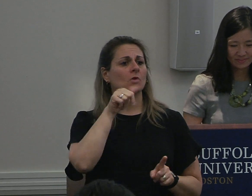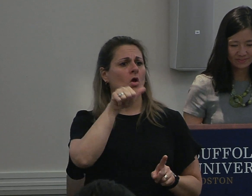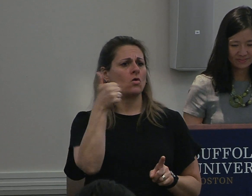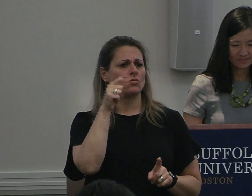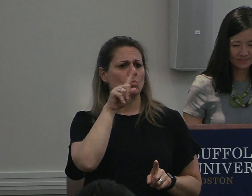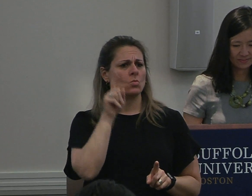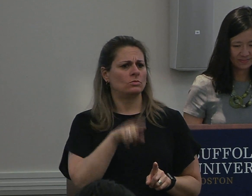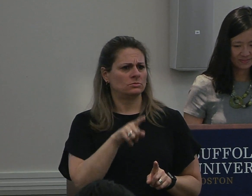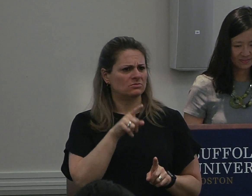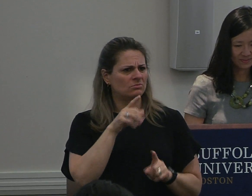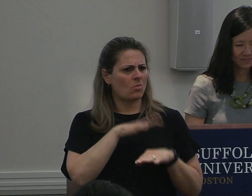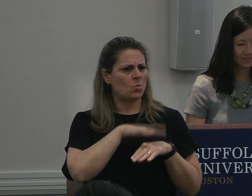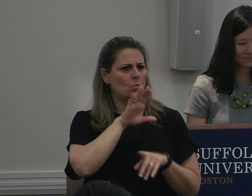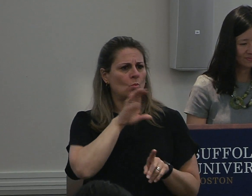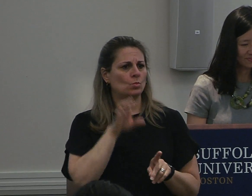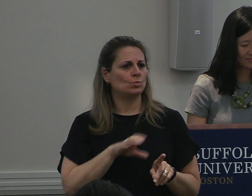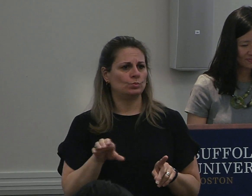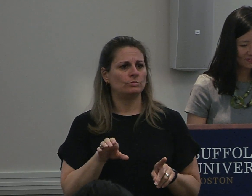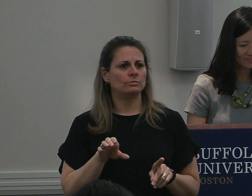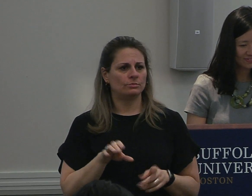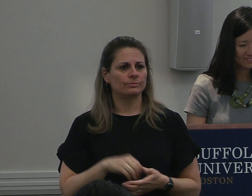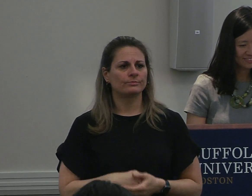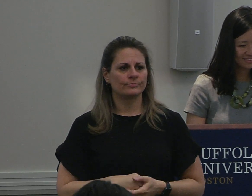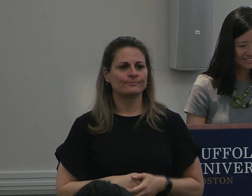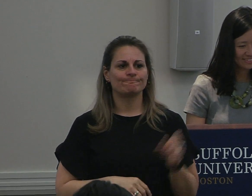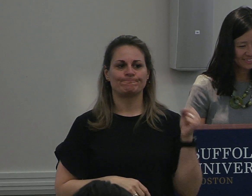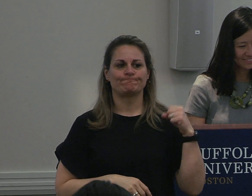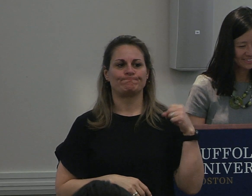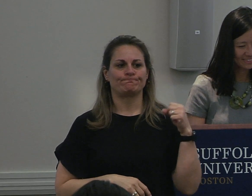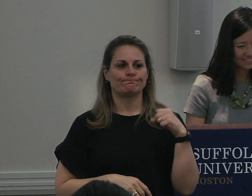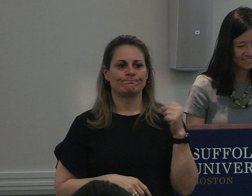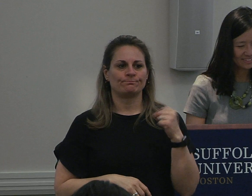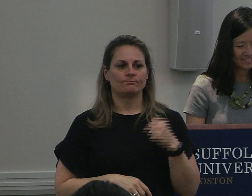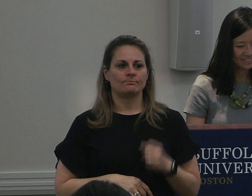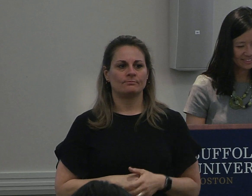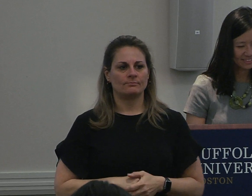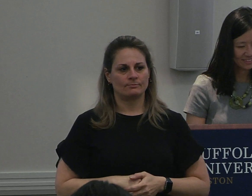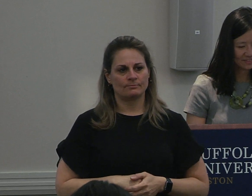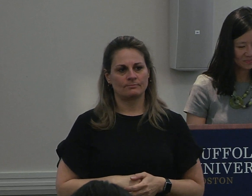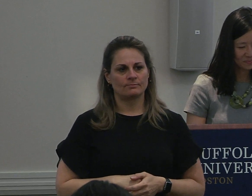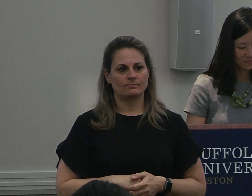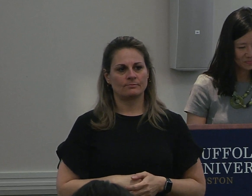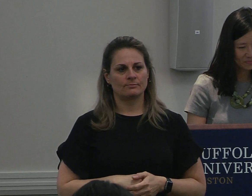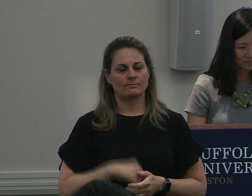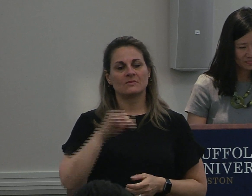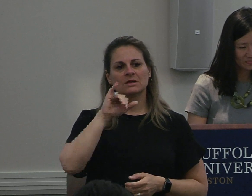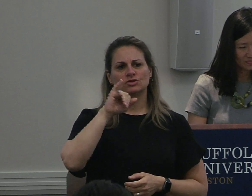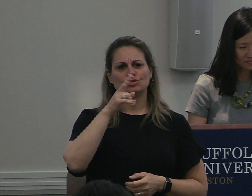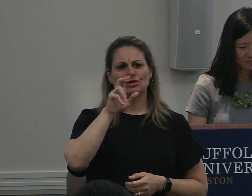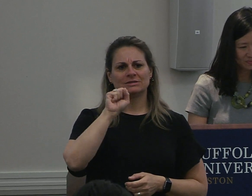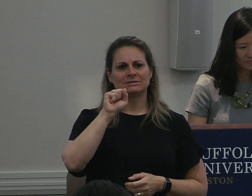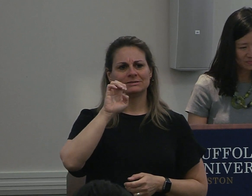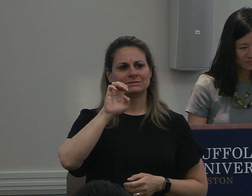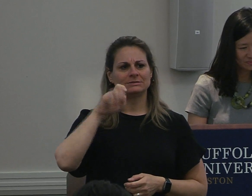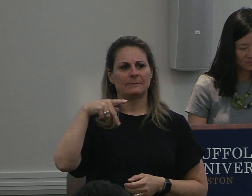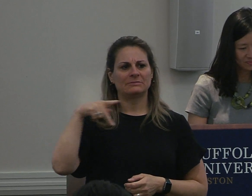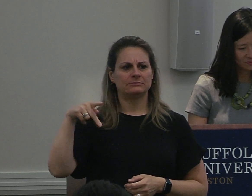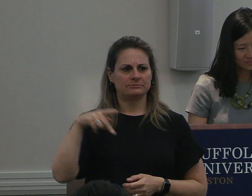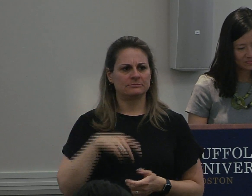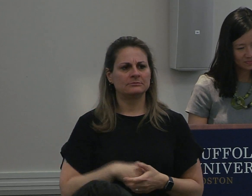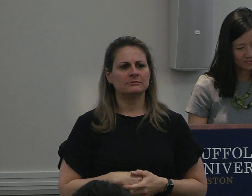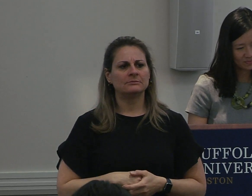question. Yeah, hi, good afternoon. I'm sorry, I joined the meeting late. I have ALS,